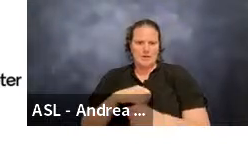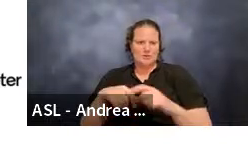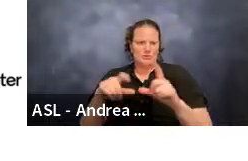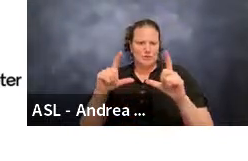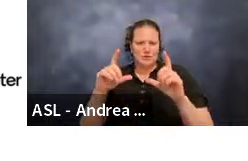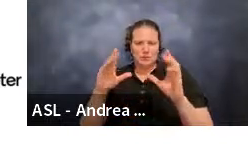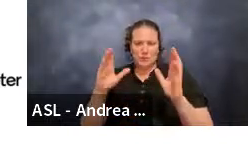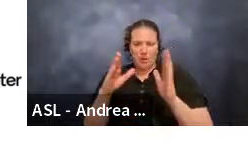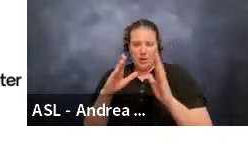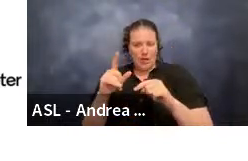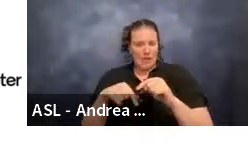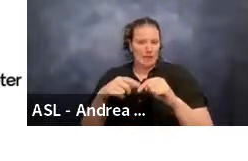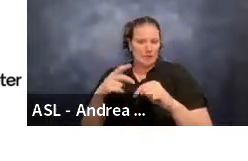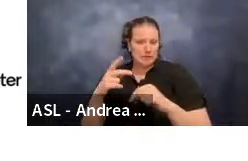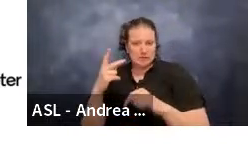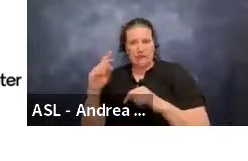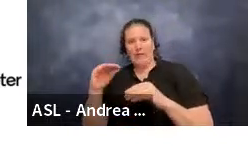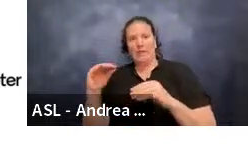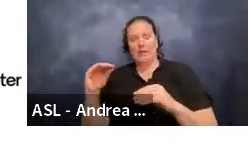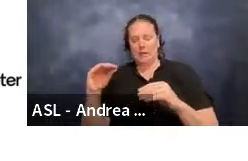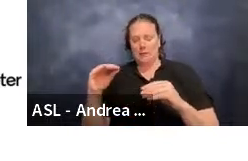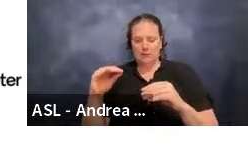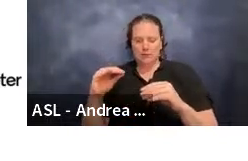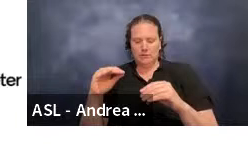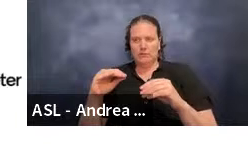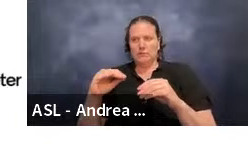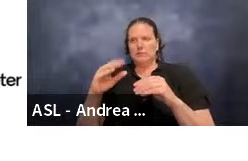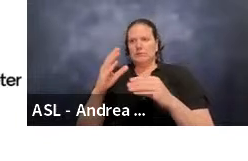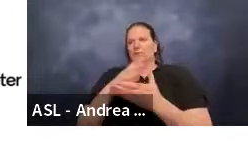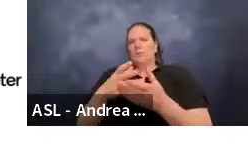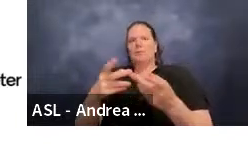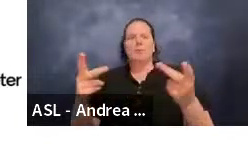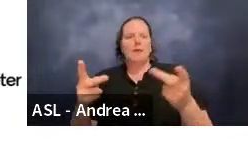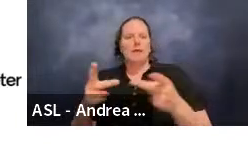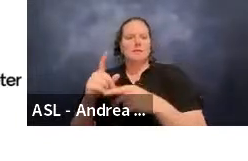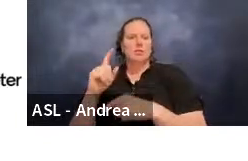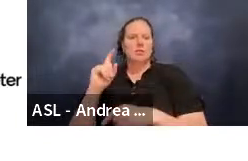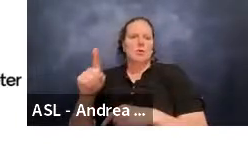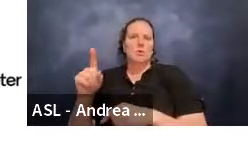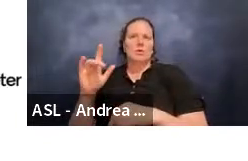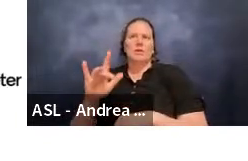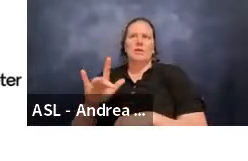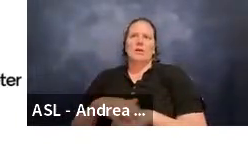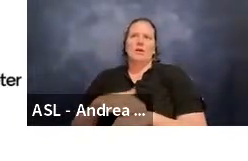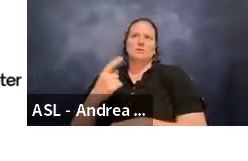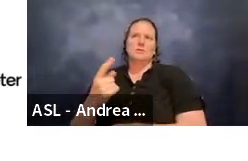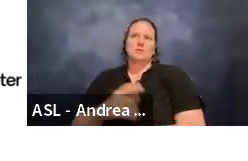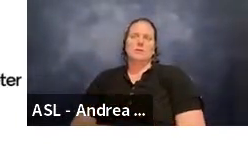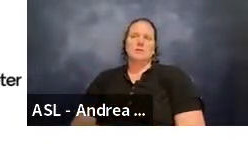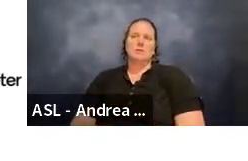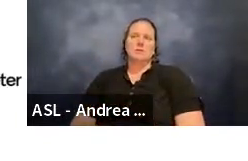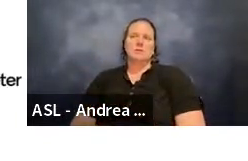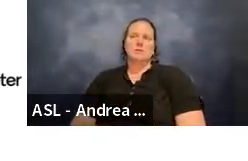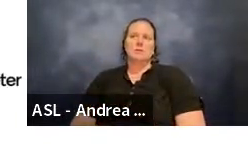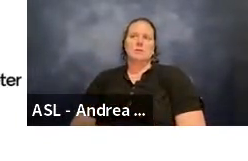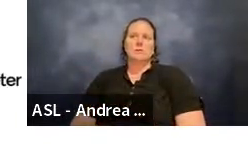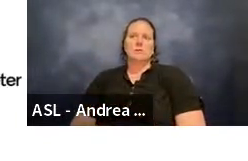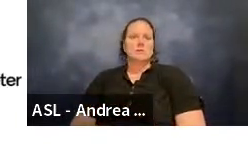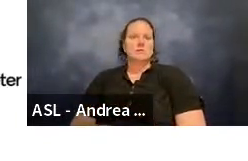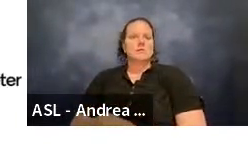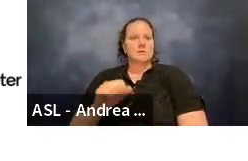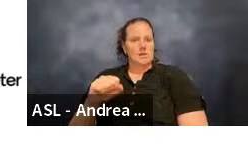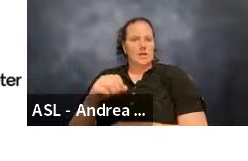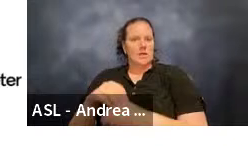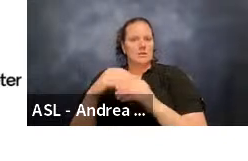can't see anything. So is there someplace I need to go to click on something? Yes, it's in your